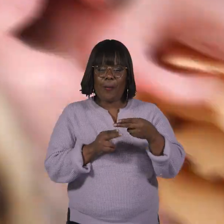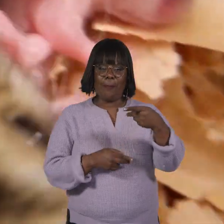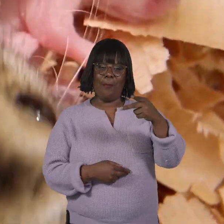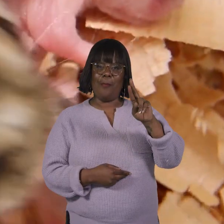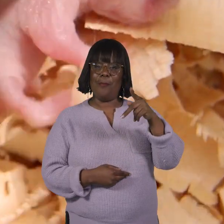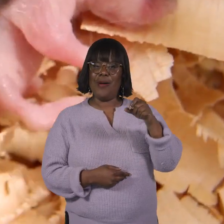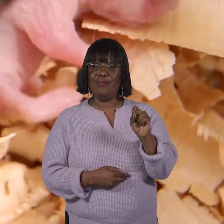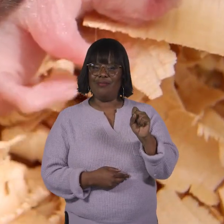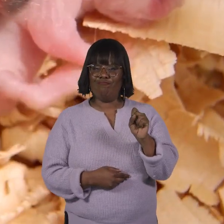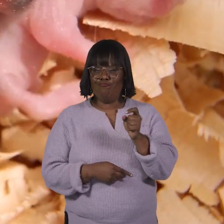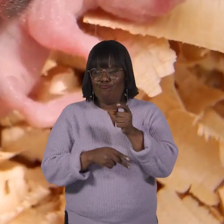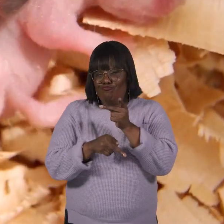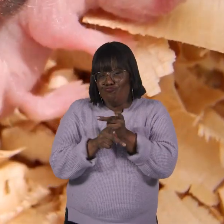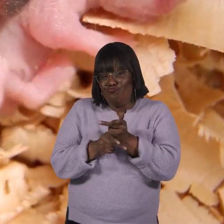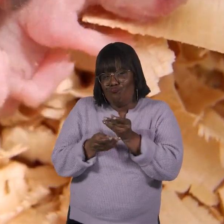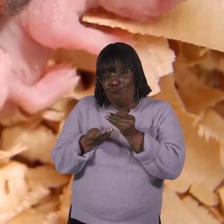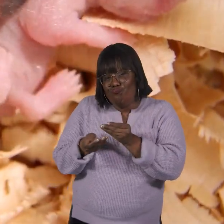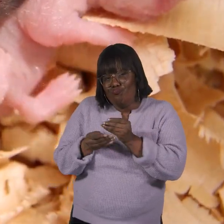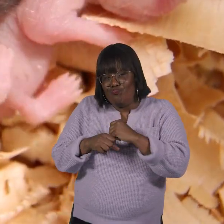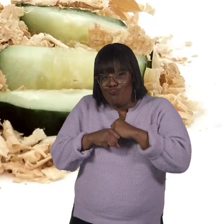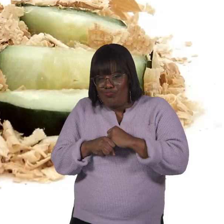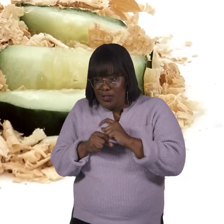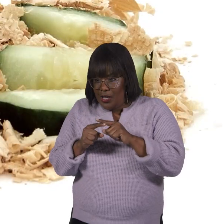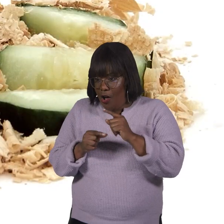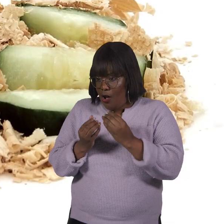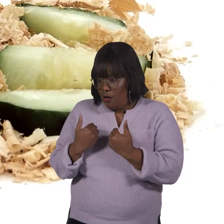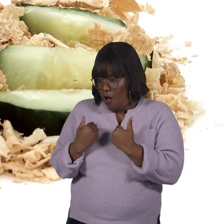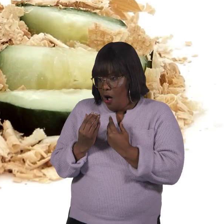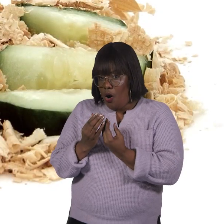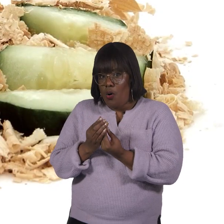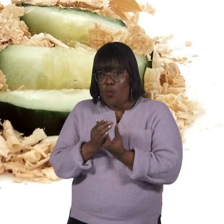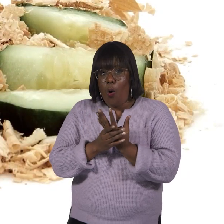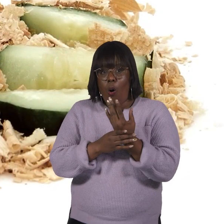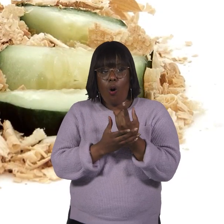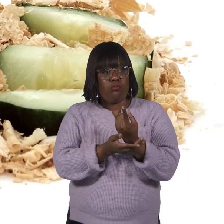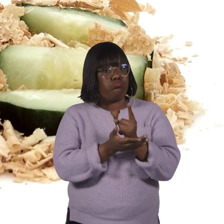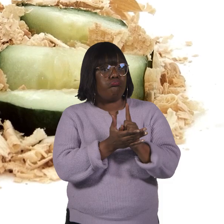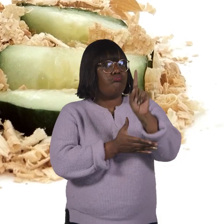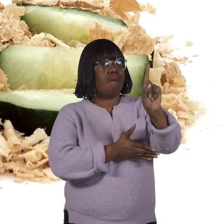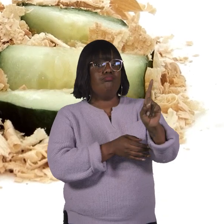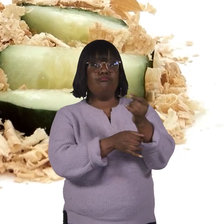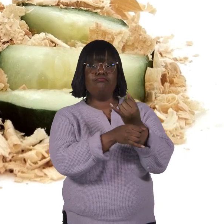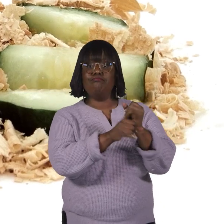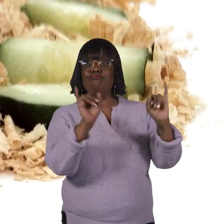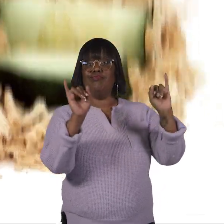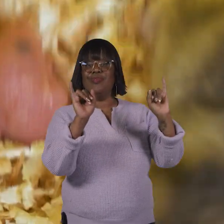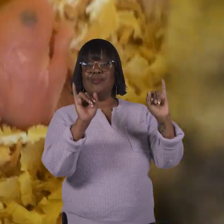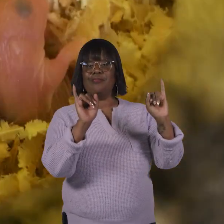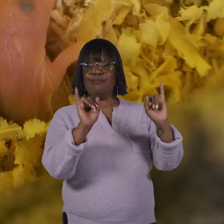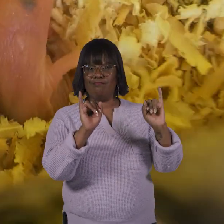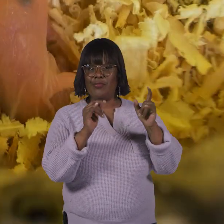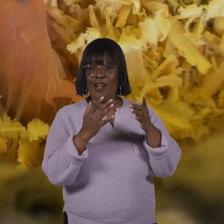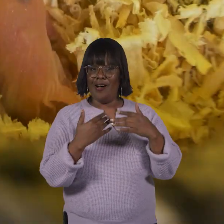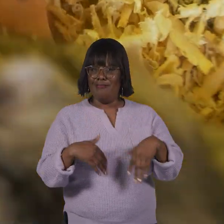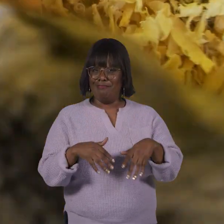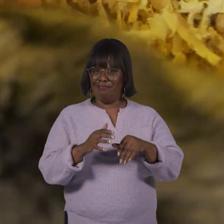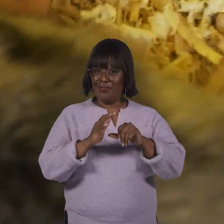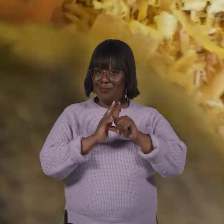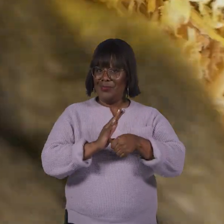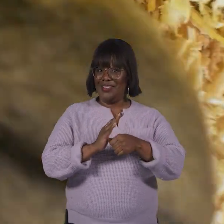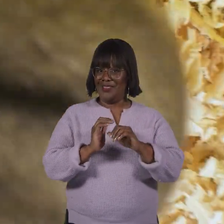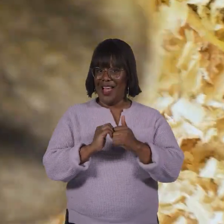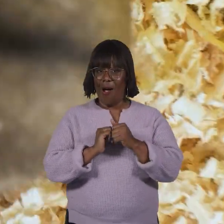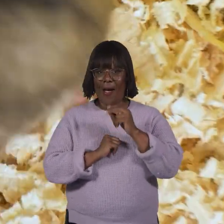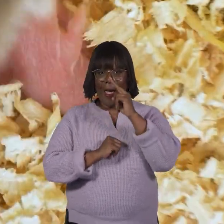they carefully nurse and protect the pups until the young hamsters are old enough to venture out independently it's impressive how